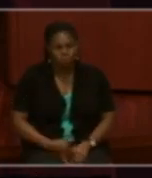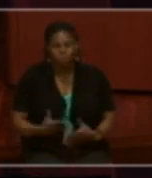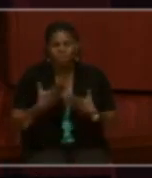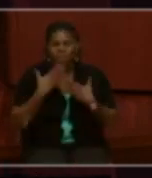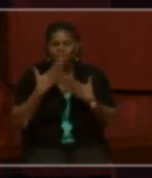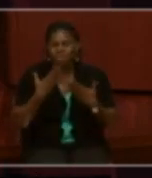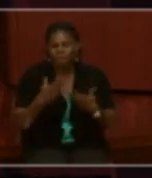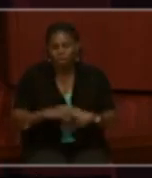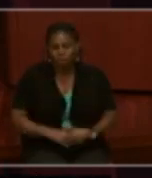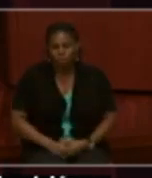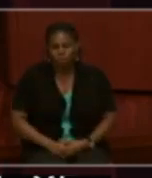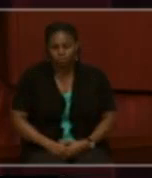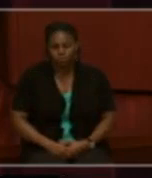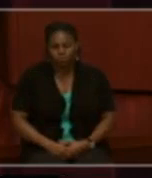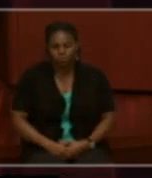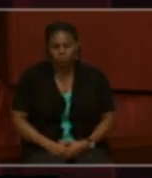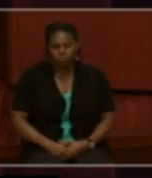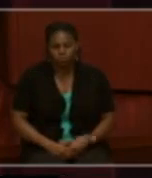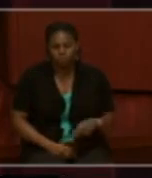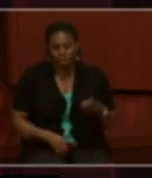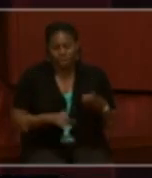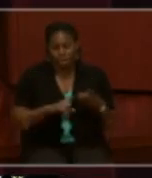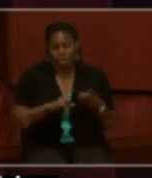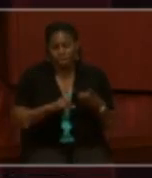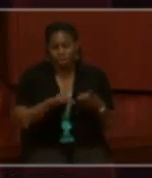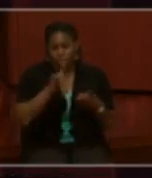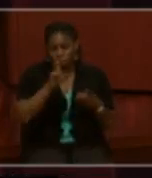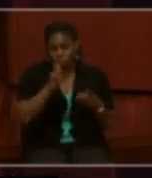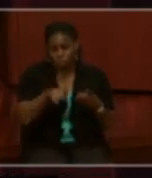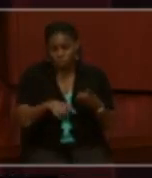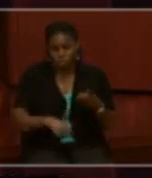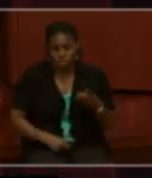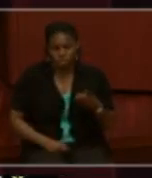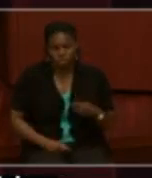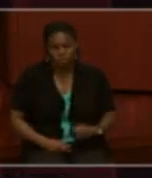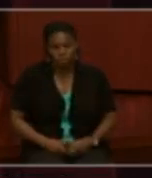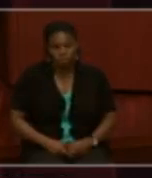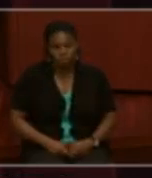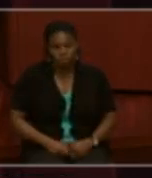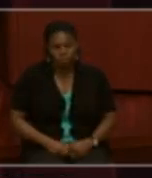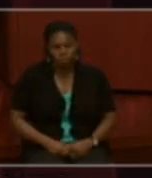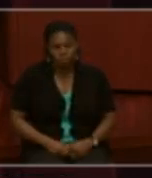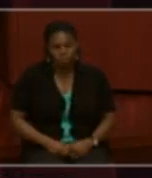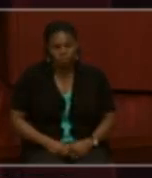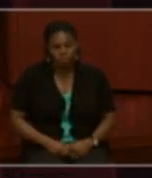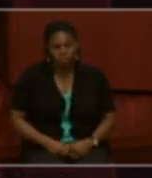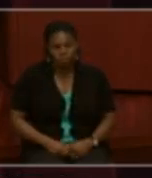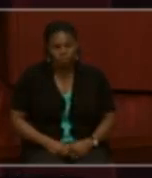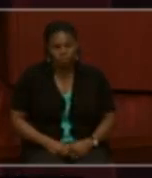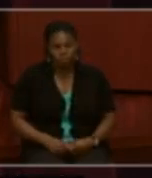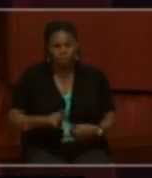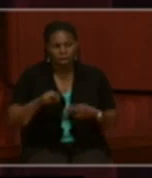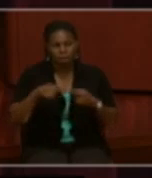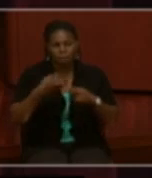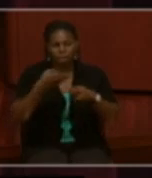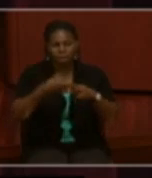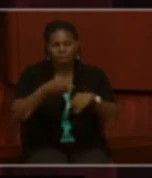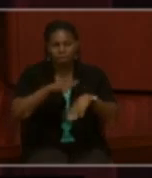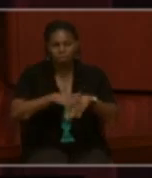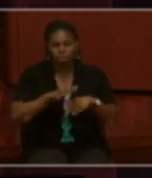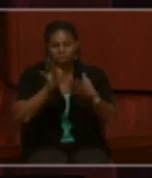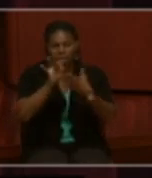Thank you very much. We have a second question that came in, and this one is about names on the